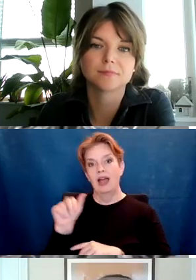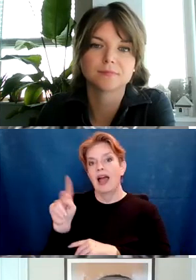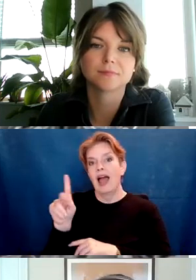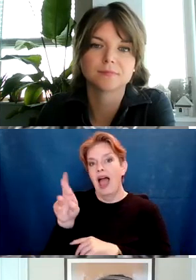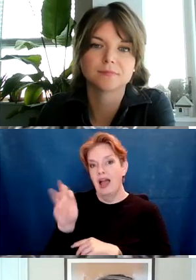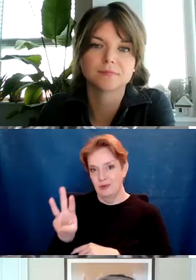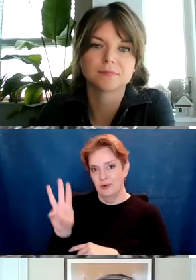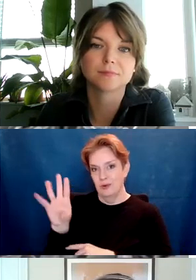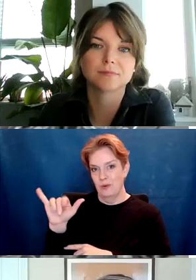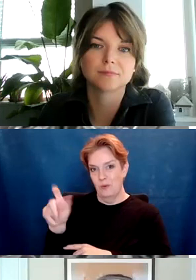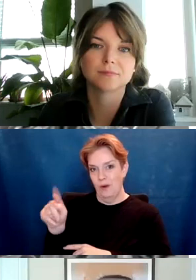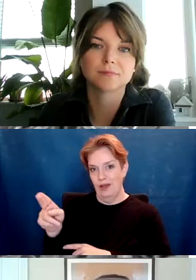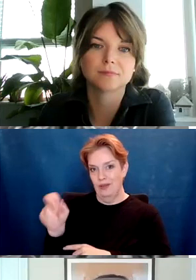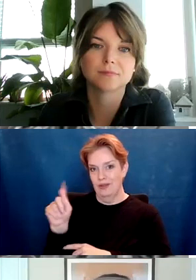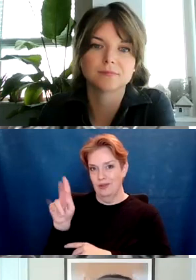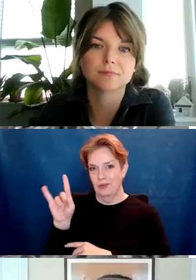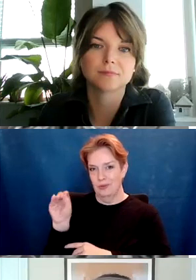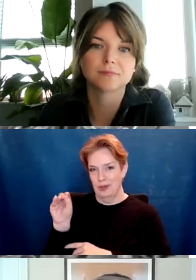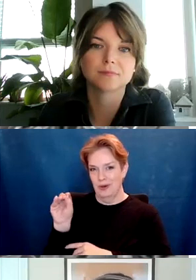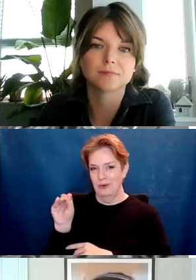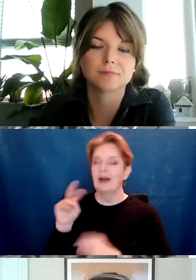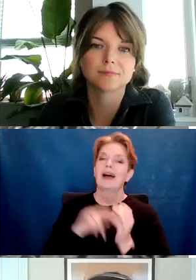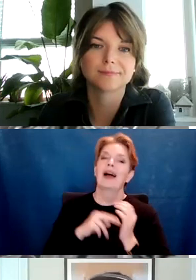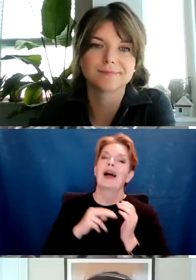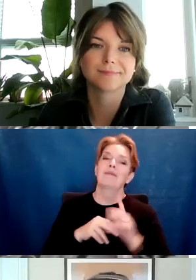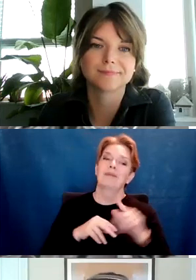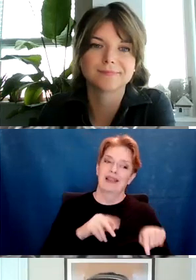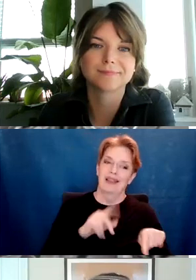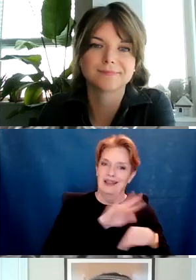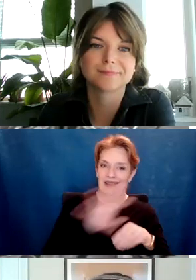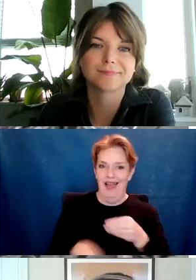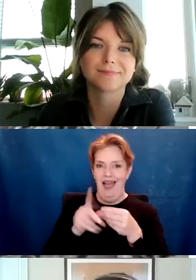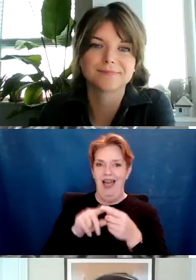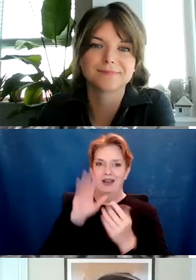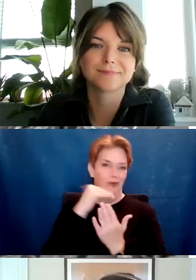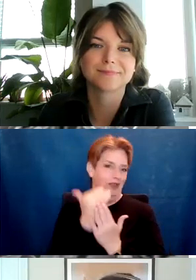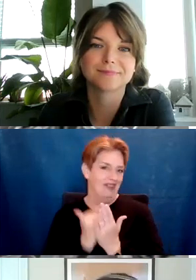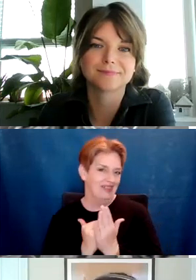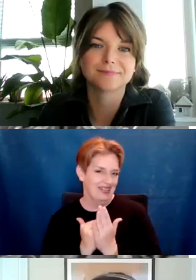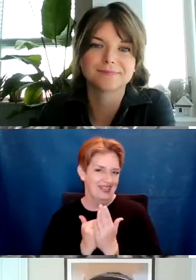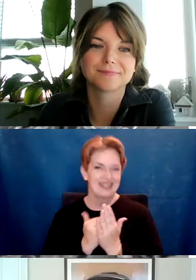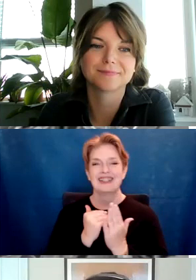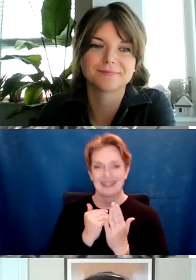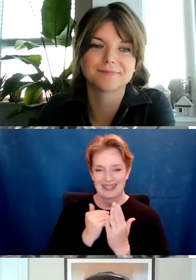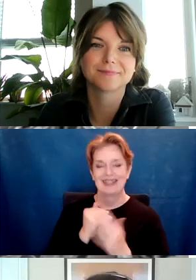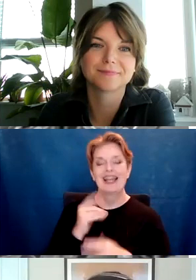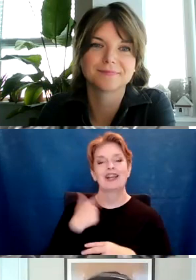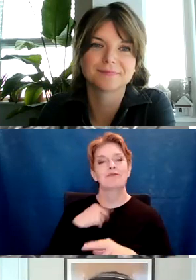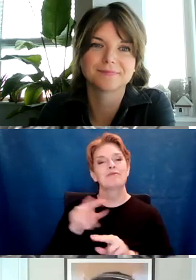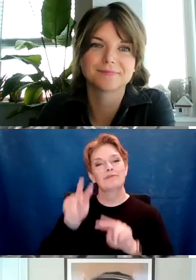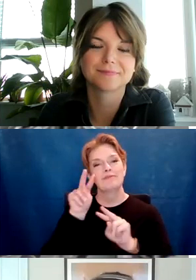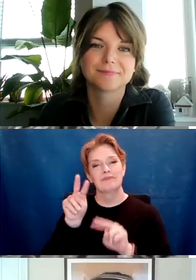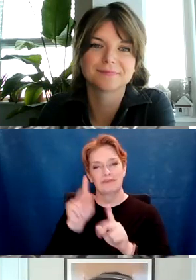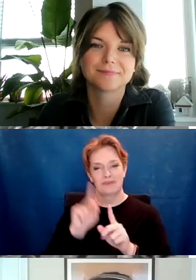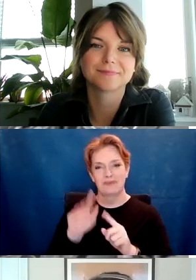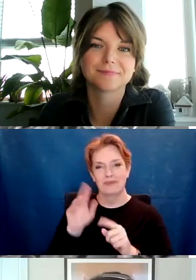Studio, making this another HAHS destination to add to your growing list. I look forward to the journey Heather is